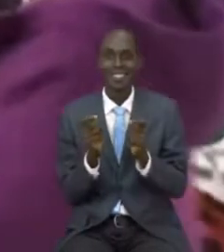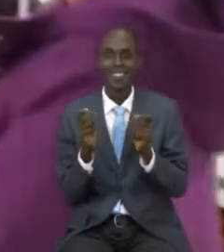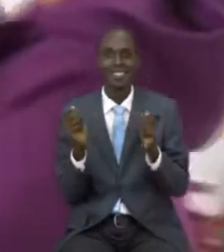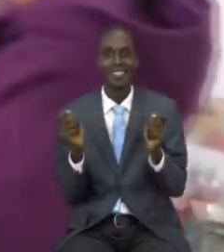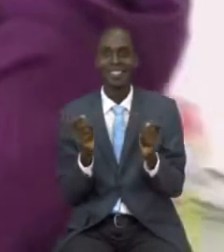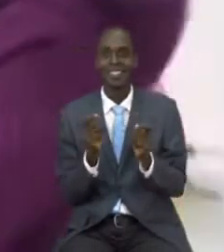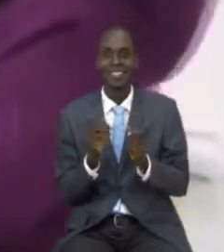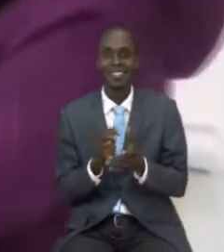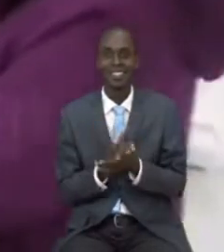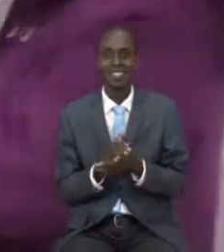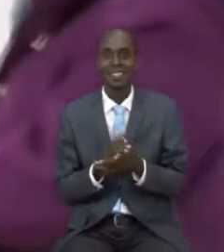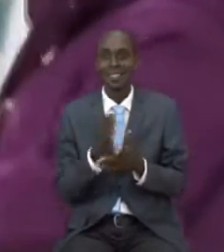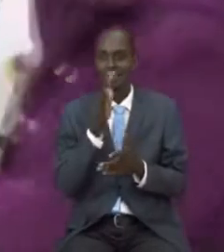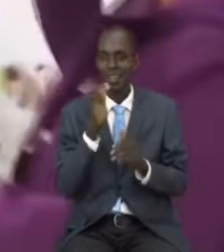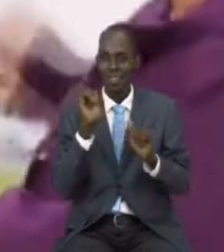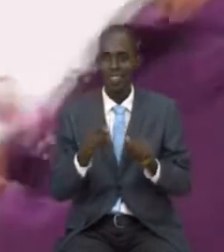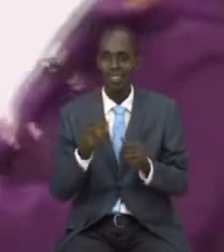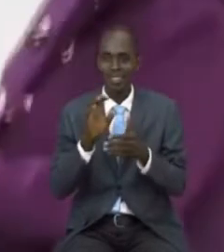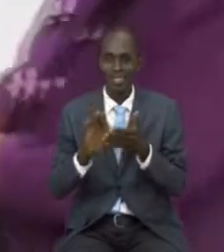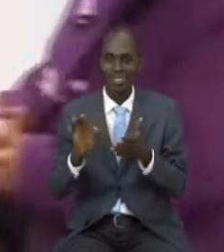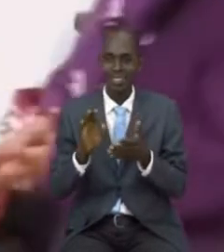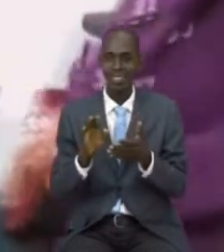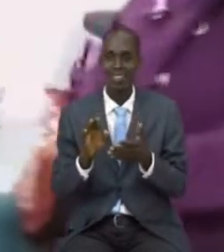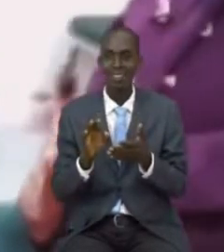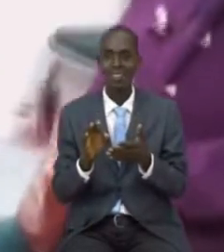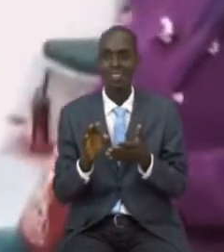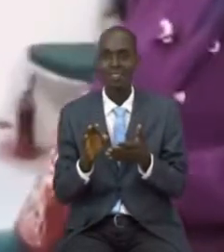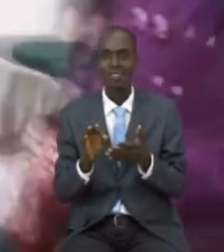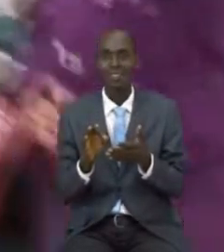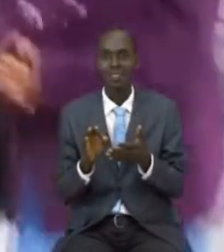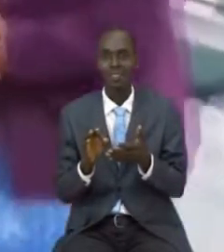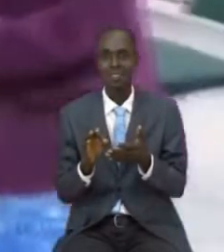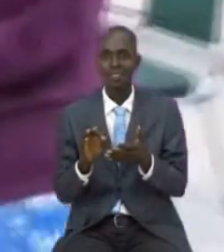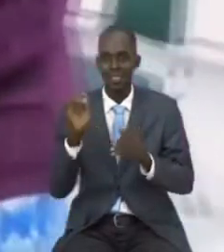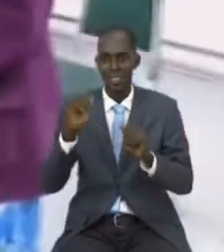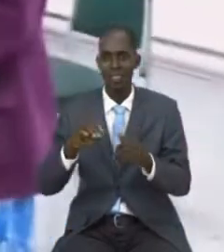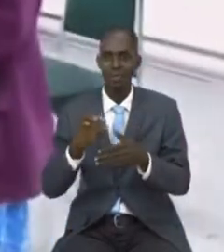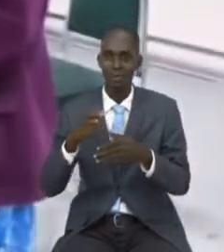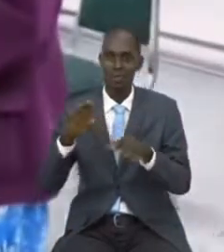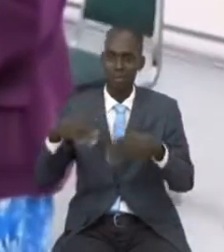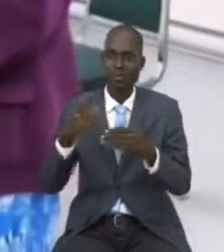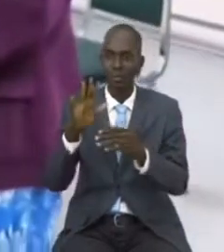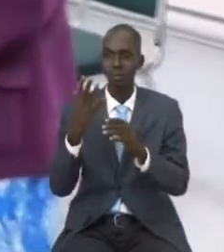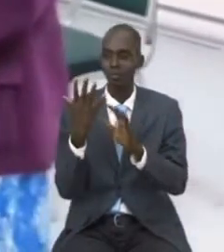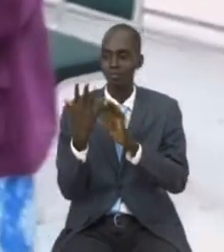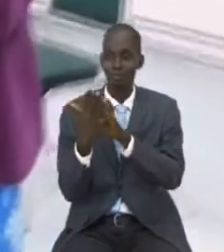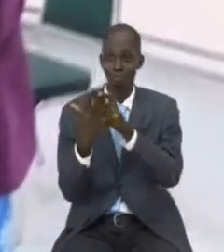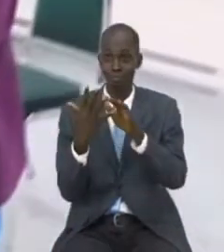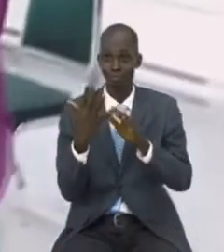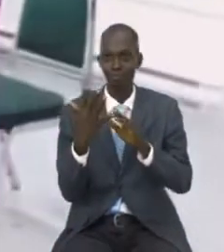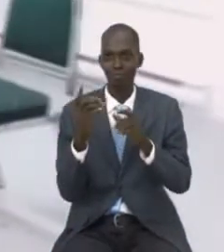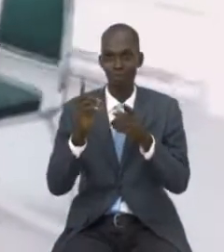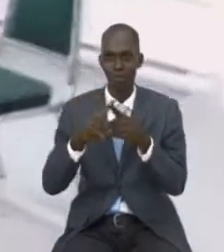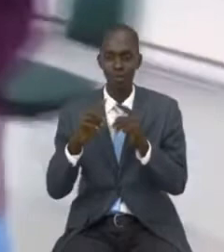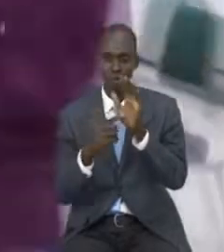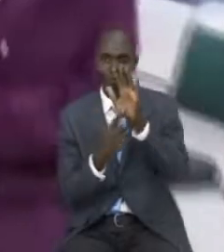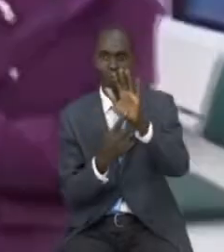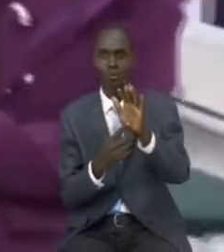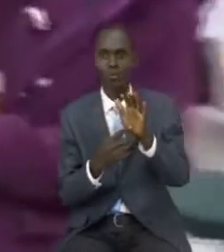Hallelujah. Mama, can you count fingers for me? Can you count fingers? Just give me. Can I count fingers? Yeah, just give